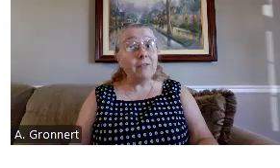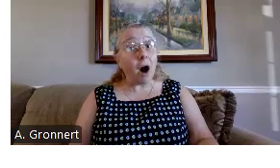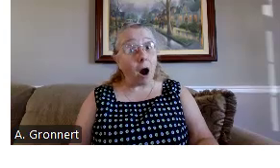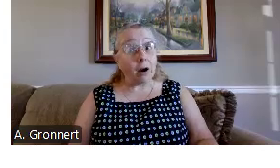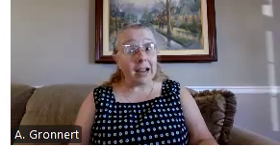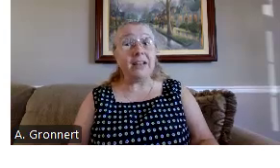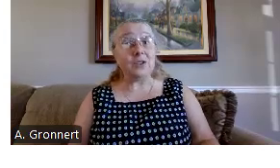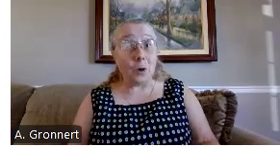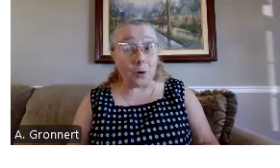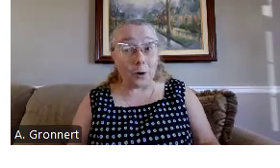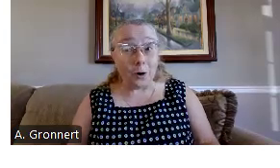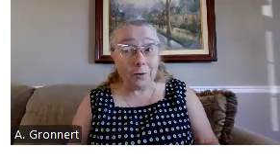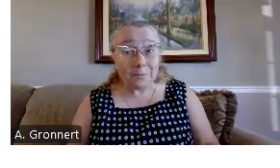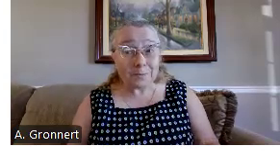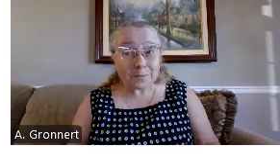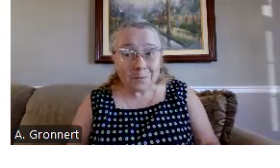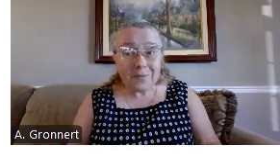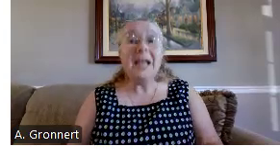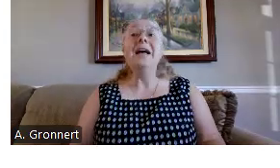sound of R is R.